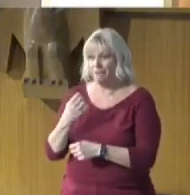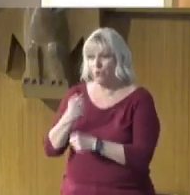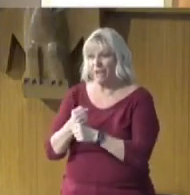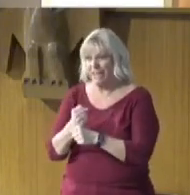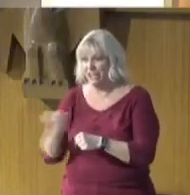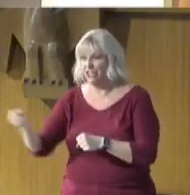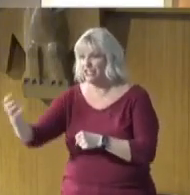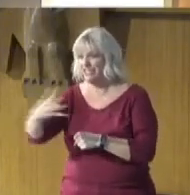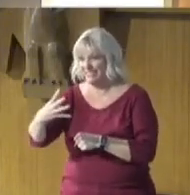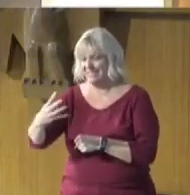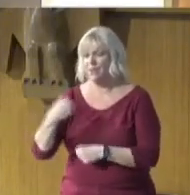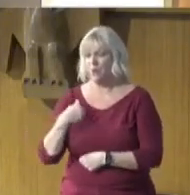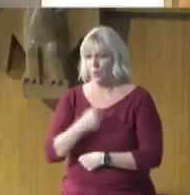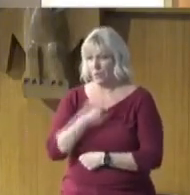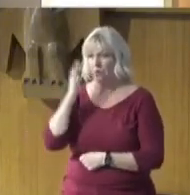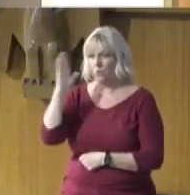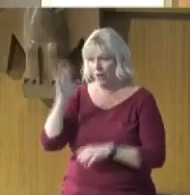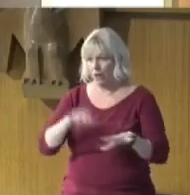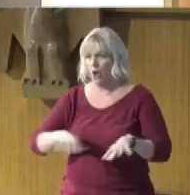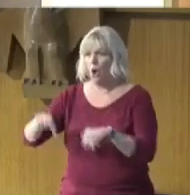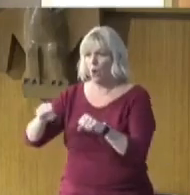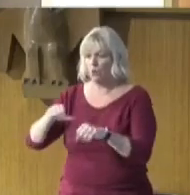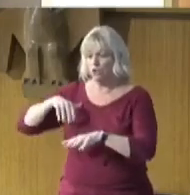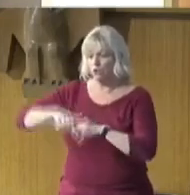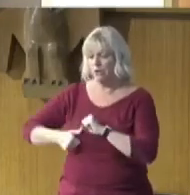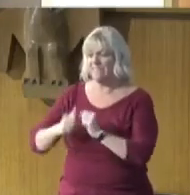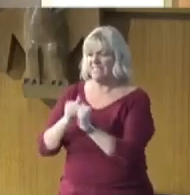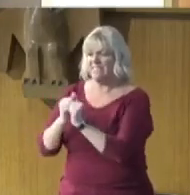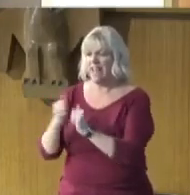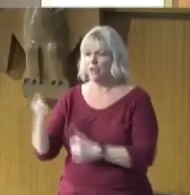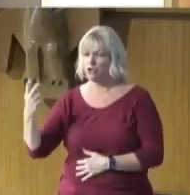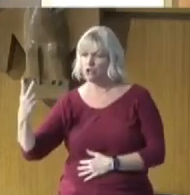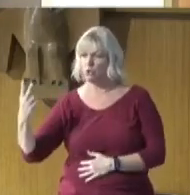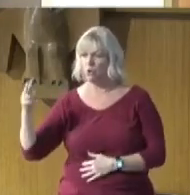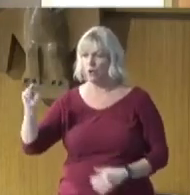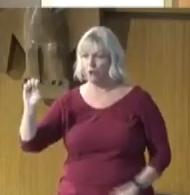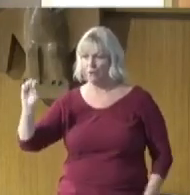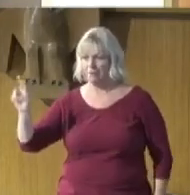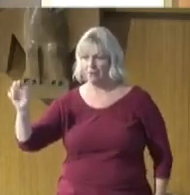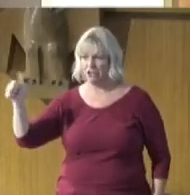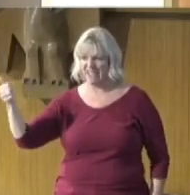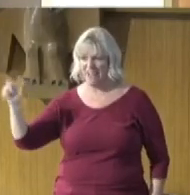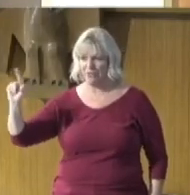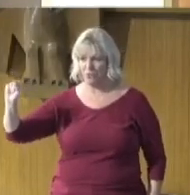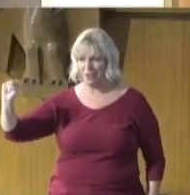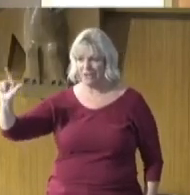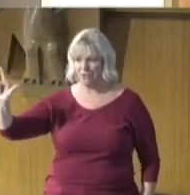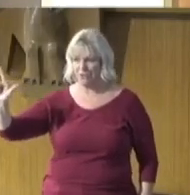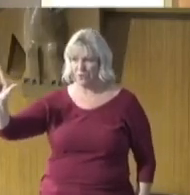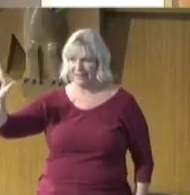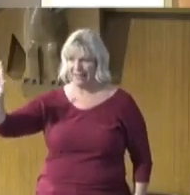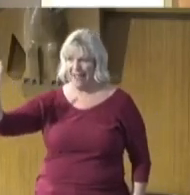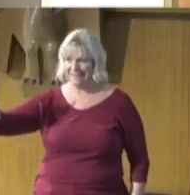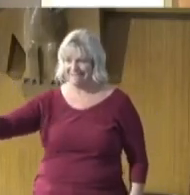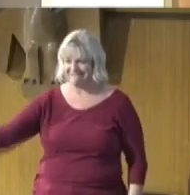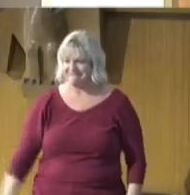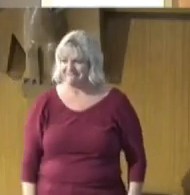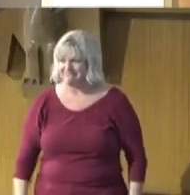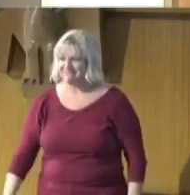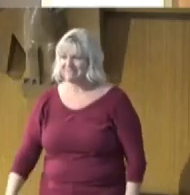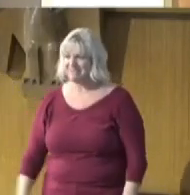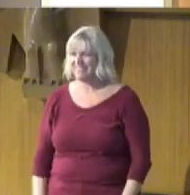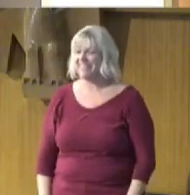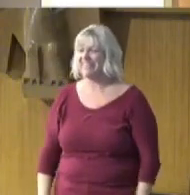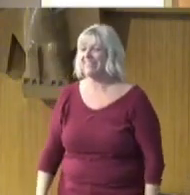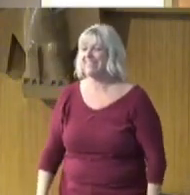be hosting Grieving Together 2 on November 10, 2028. no matter which candidate wins or loses, we will hold